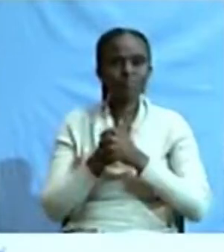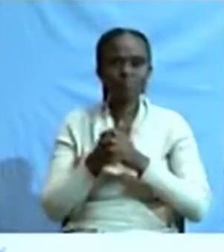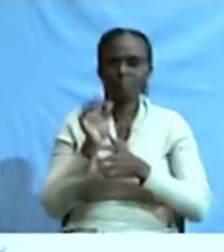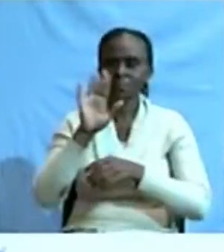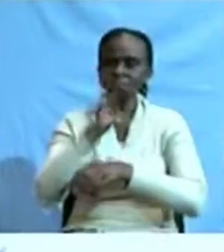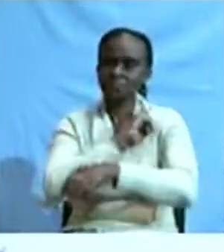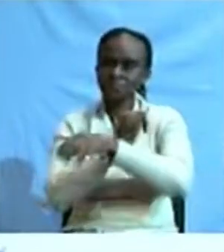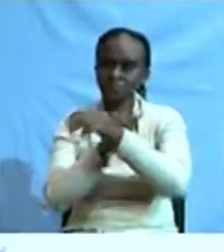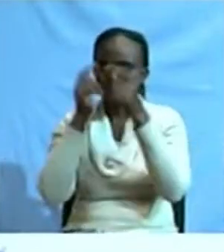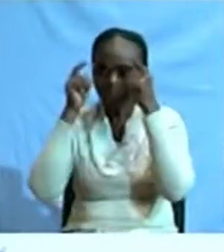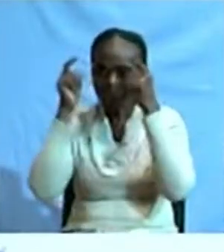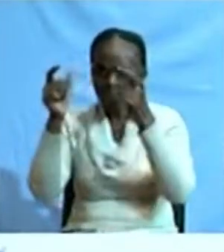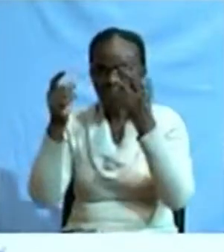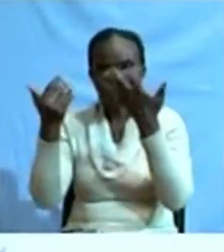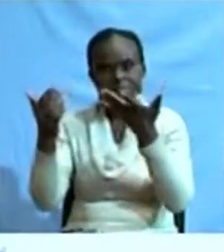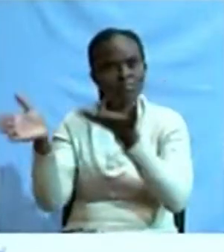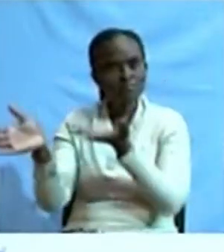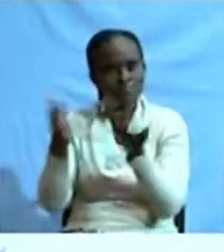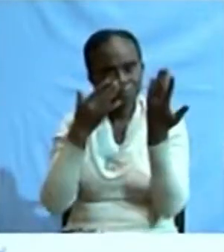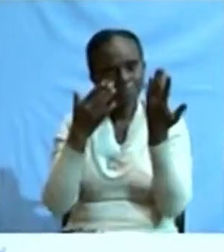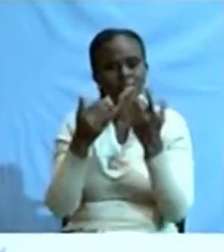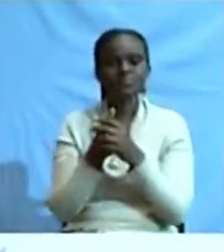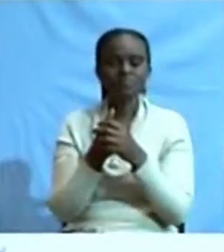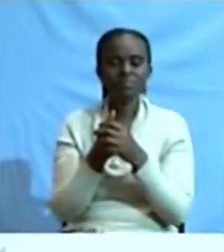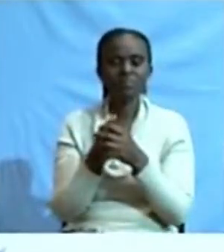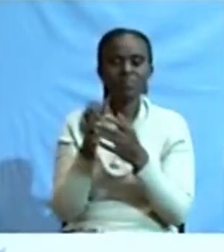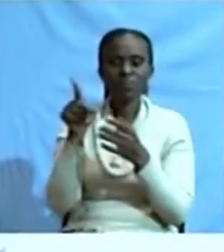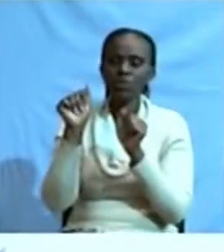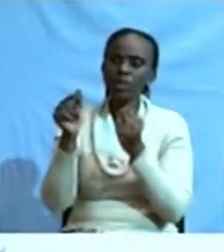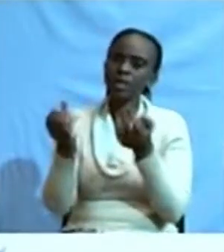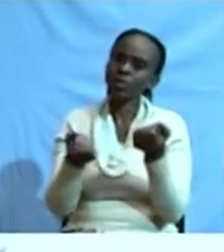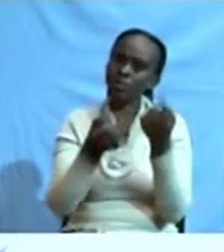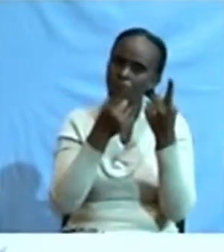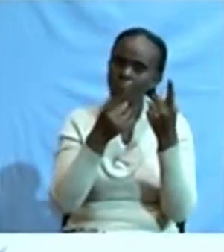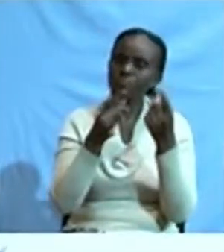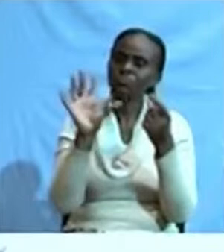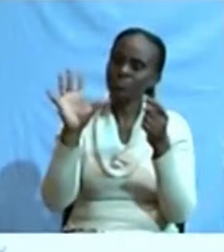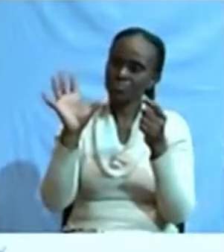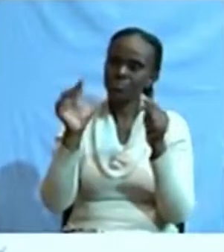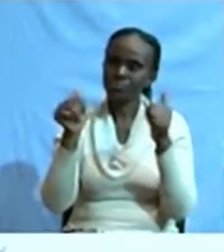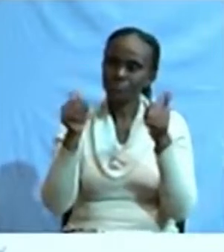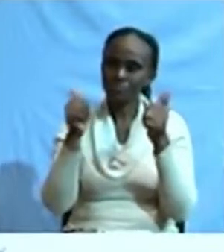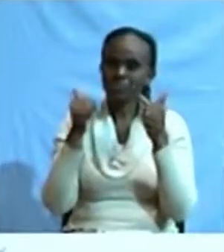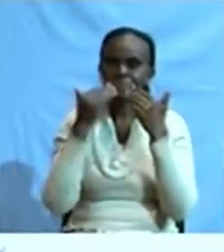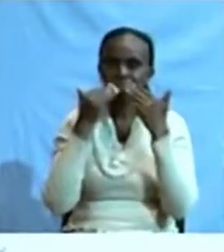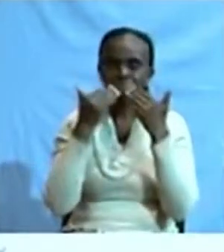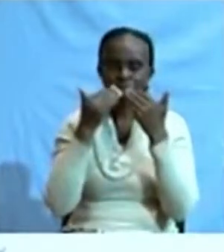immunity that you are given is now lifted. You may go, and we wish you well. Thank you.